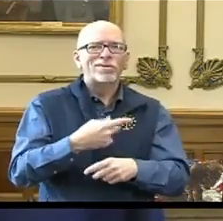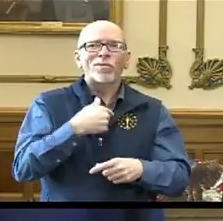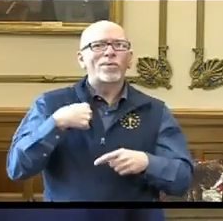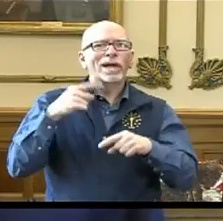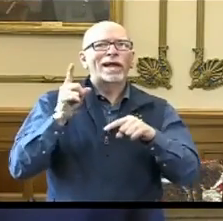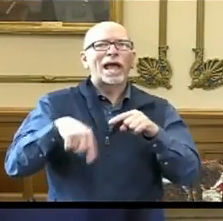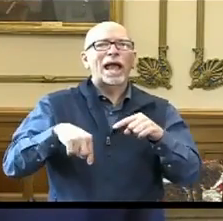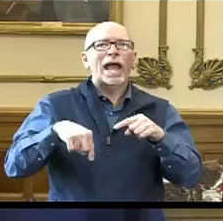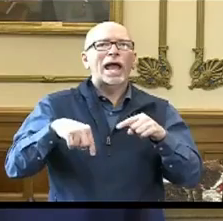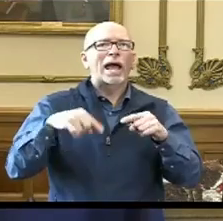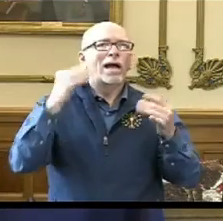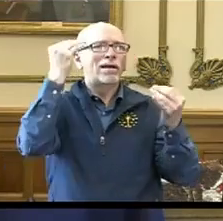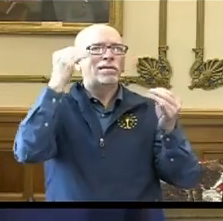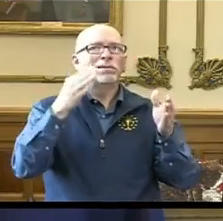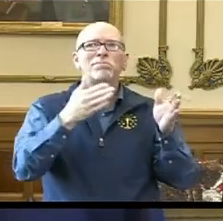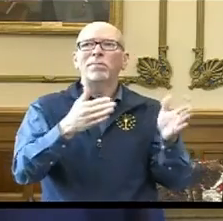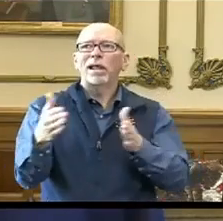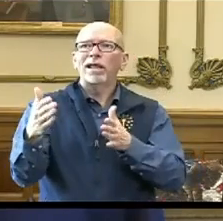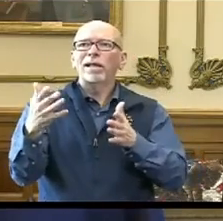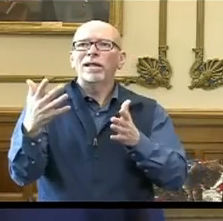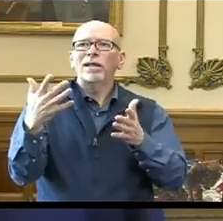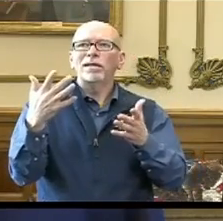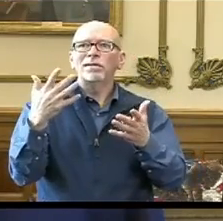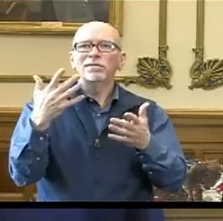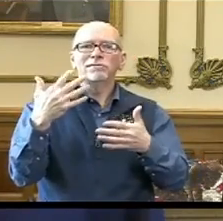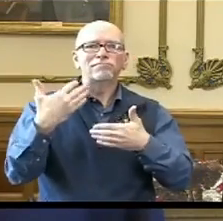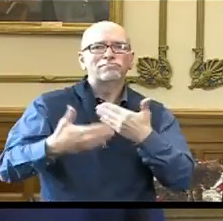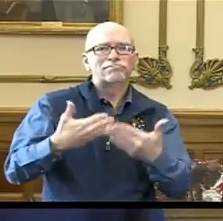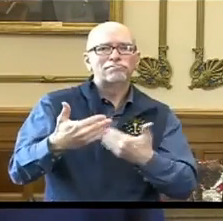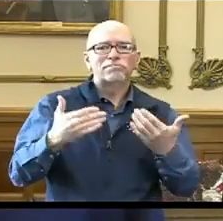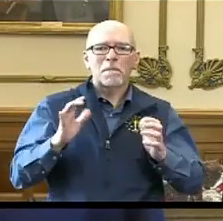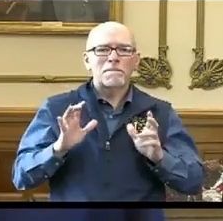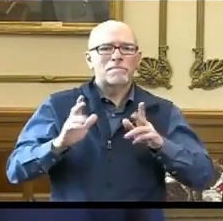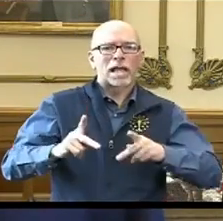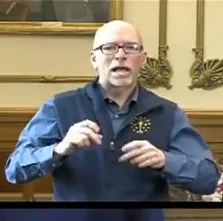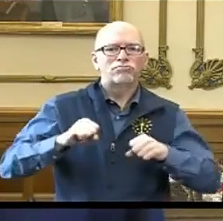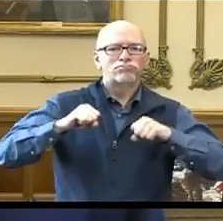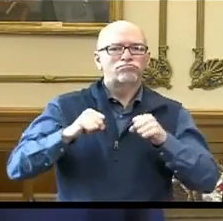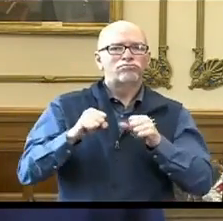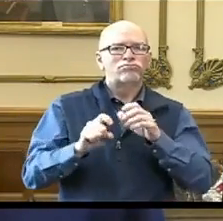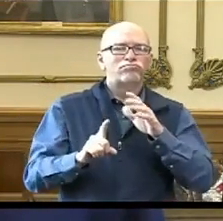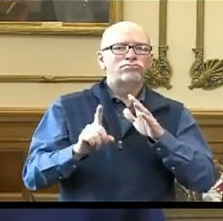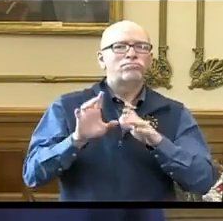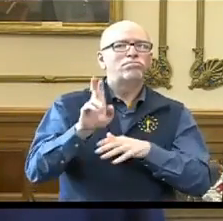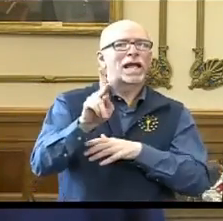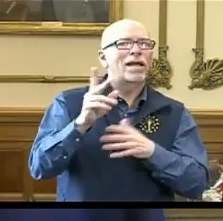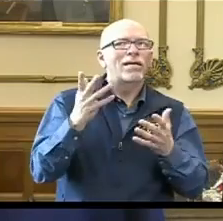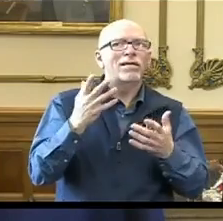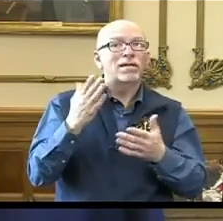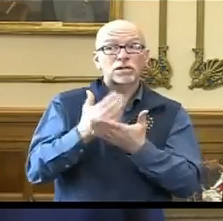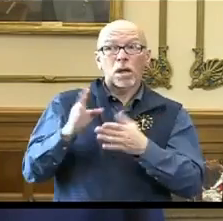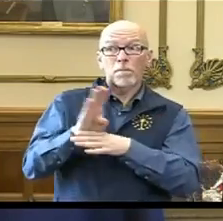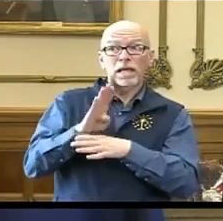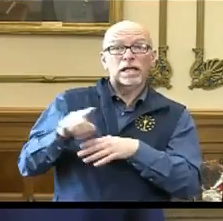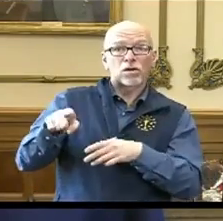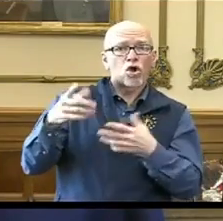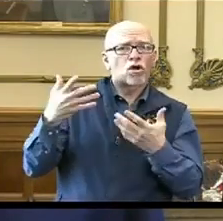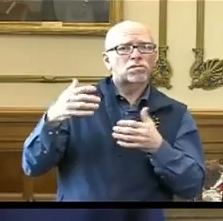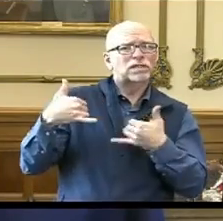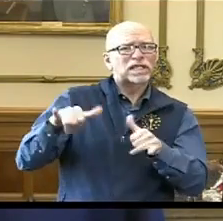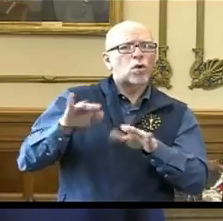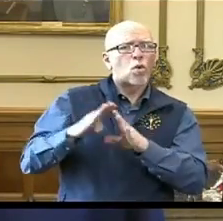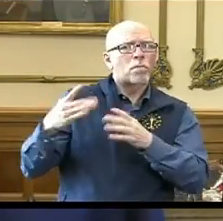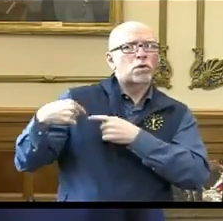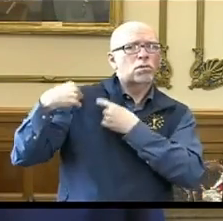to be able to plan, to be able to resurface and reemerge. And by the way, some of our businesses have been open for quite